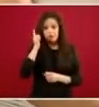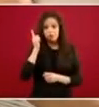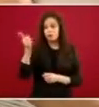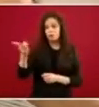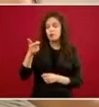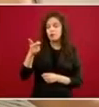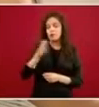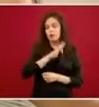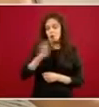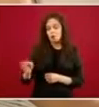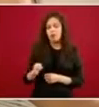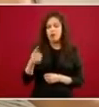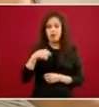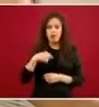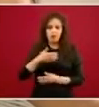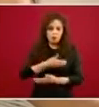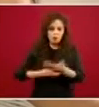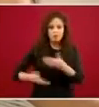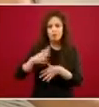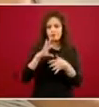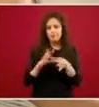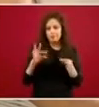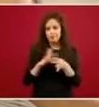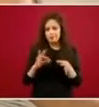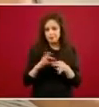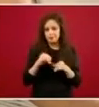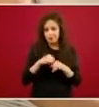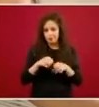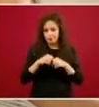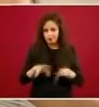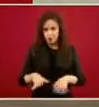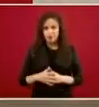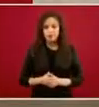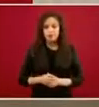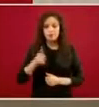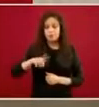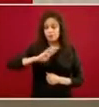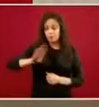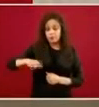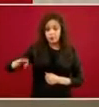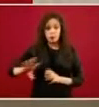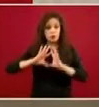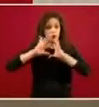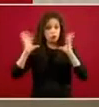and have none of these diseases could think that they have nothing to worry about.